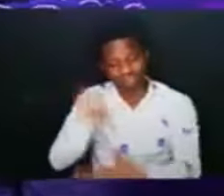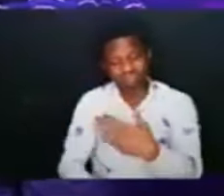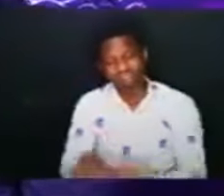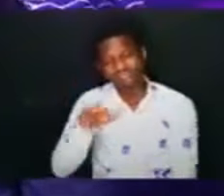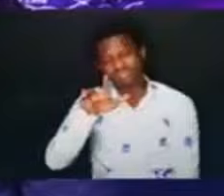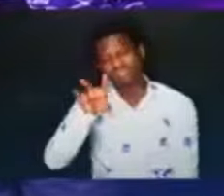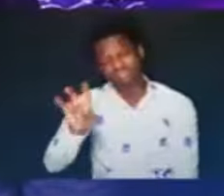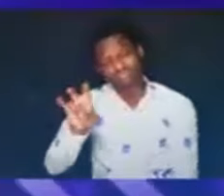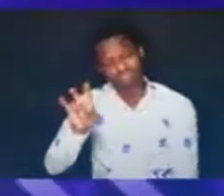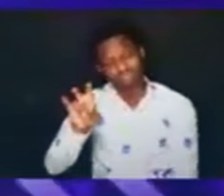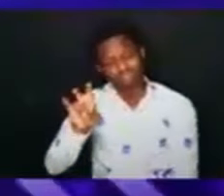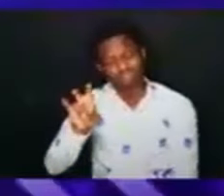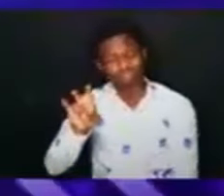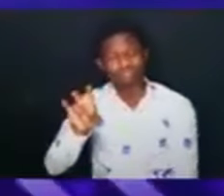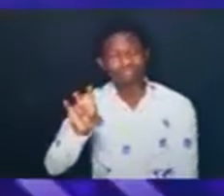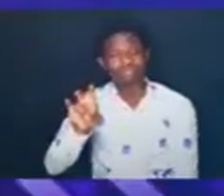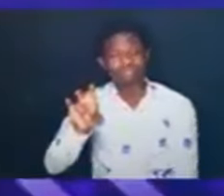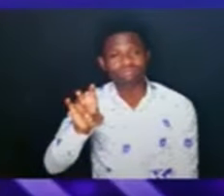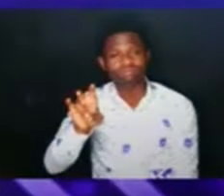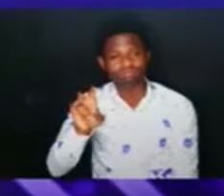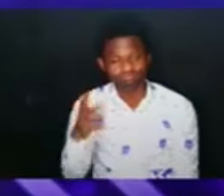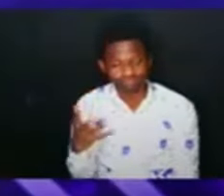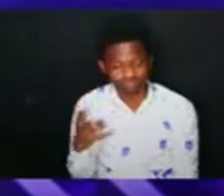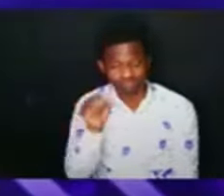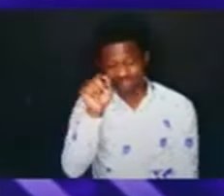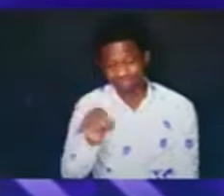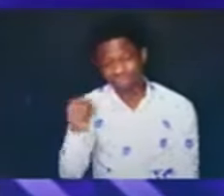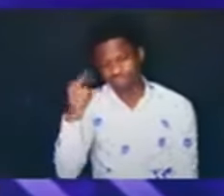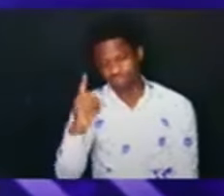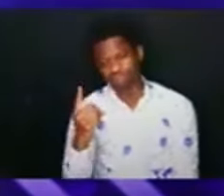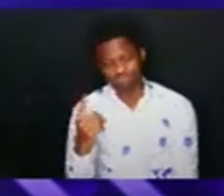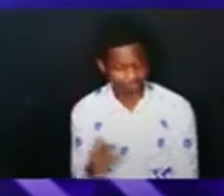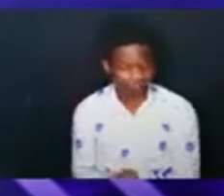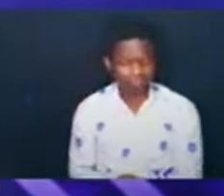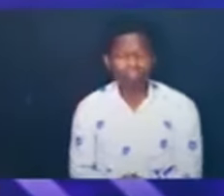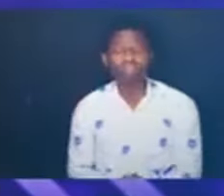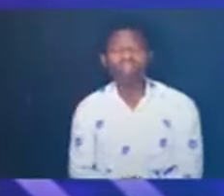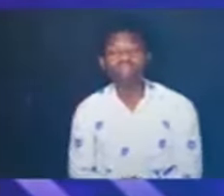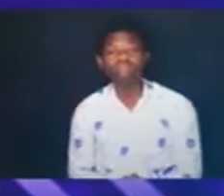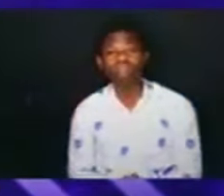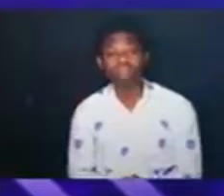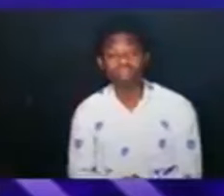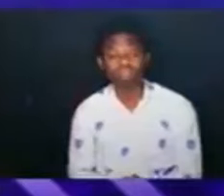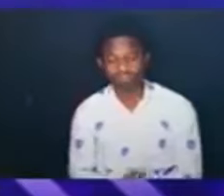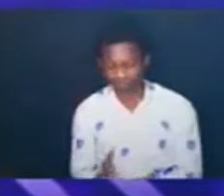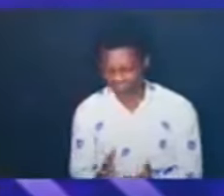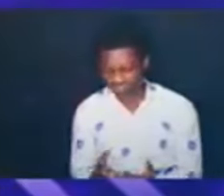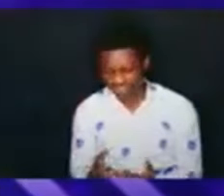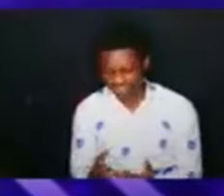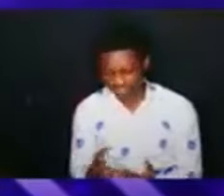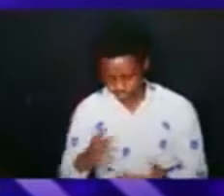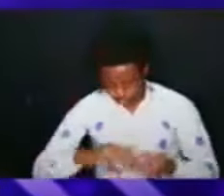adua. Genesis 37. Aduasa enson. Now from verse 1. Ye sha se afi nyimu edikan no a. This is a popular